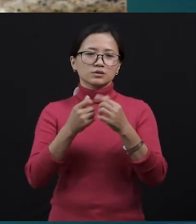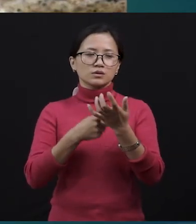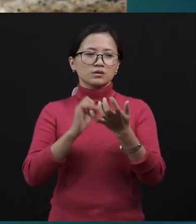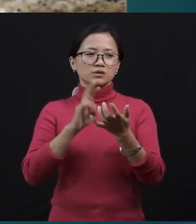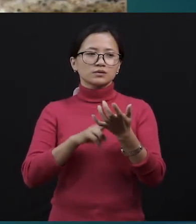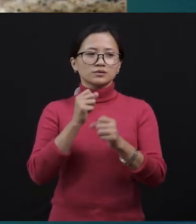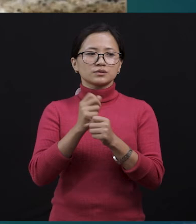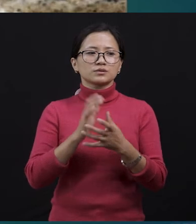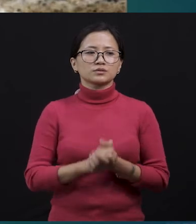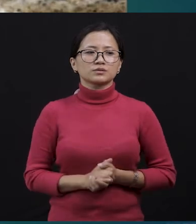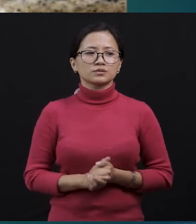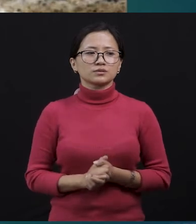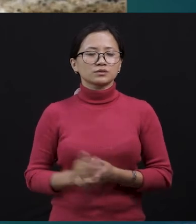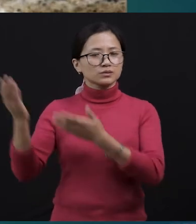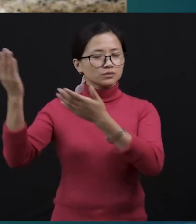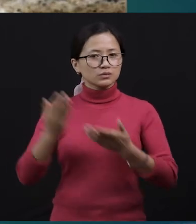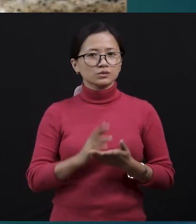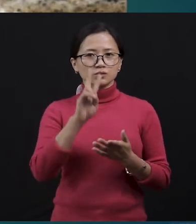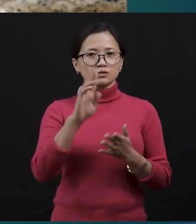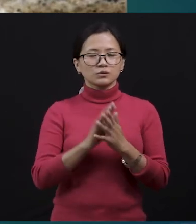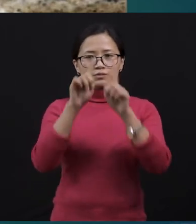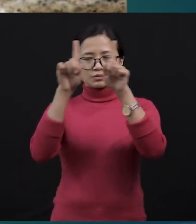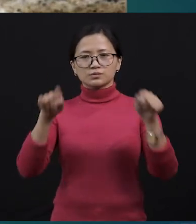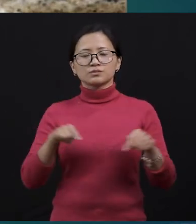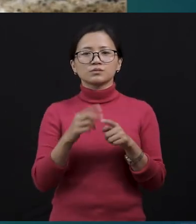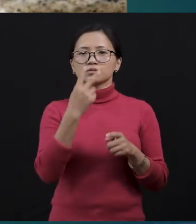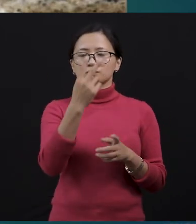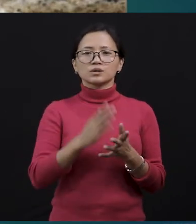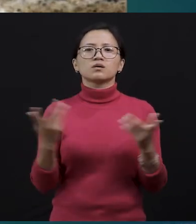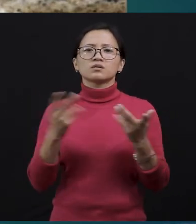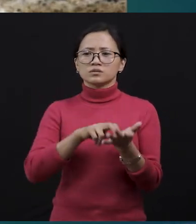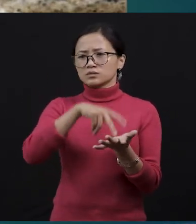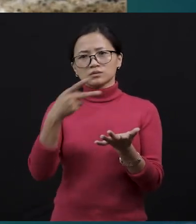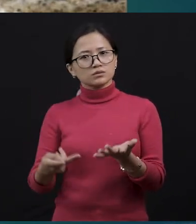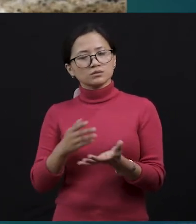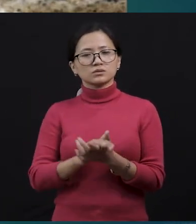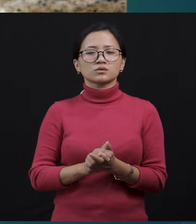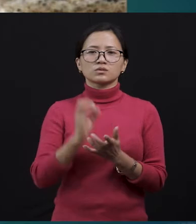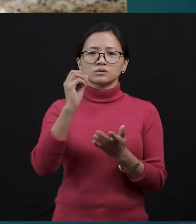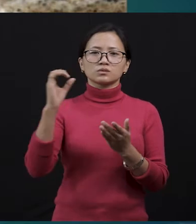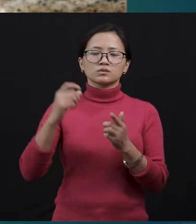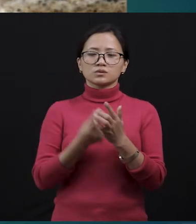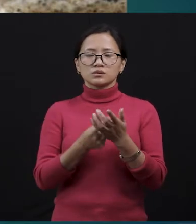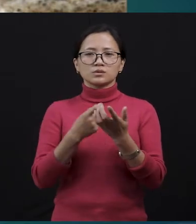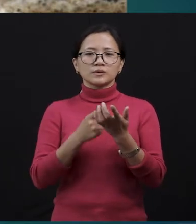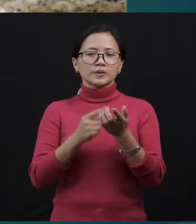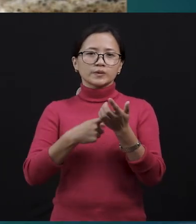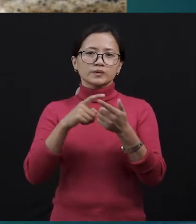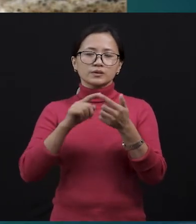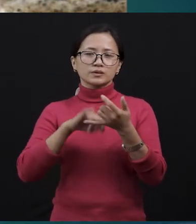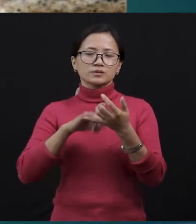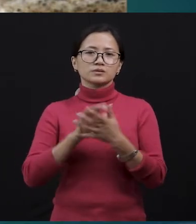of us. See, I just brought 2 pictures again of how the accidents occurred, and this is how their